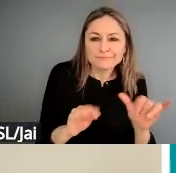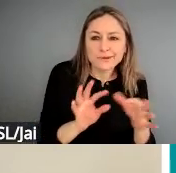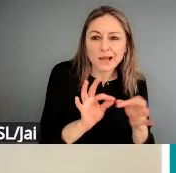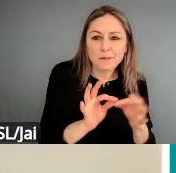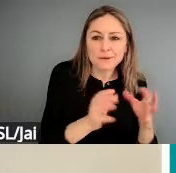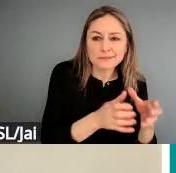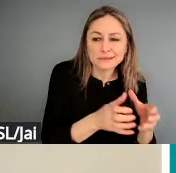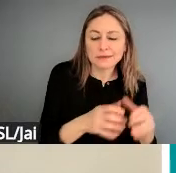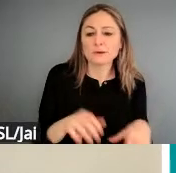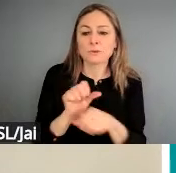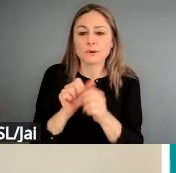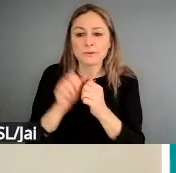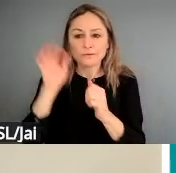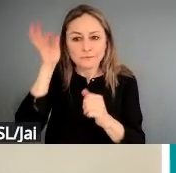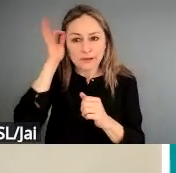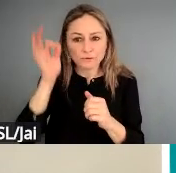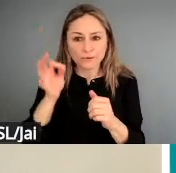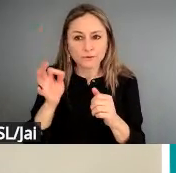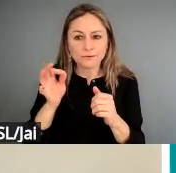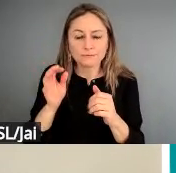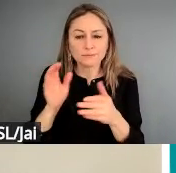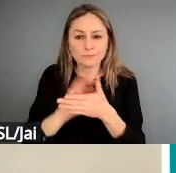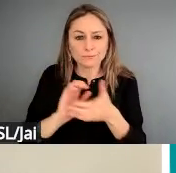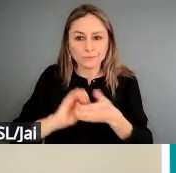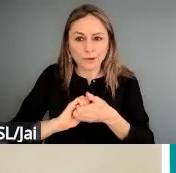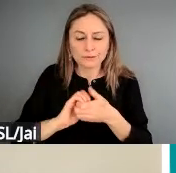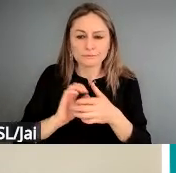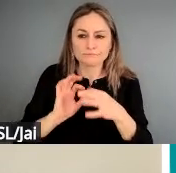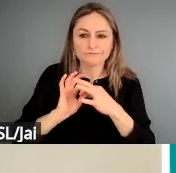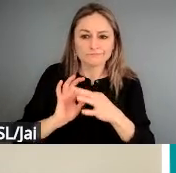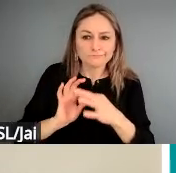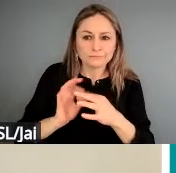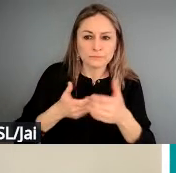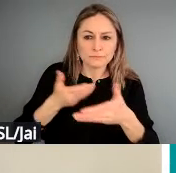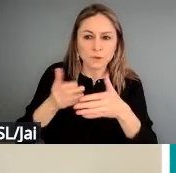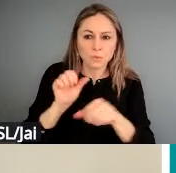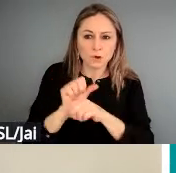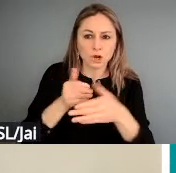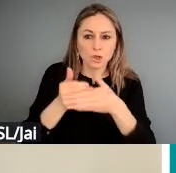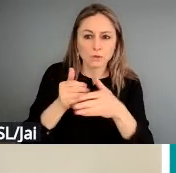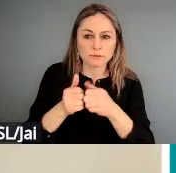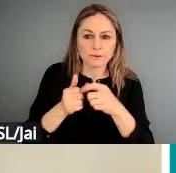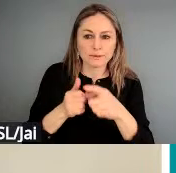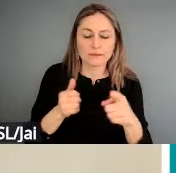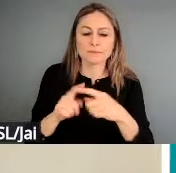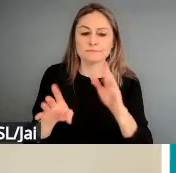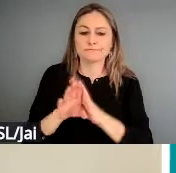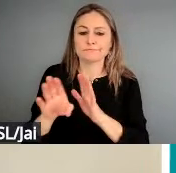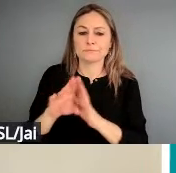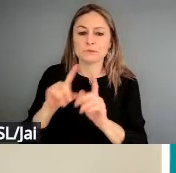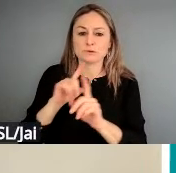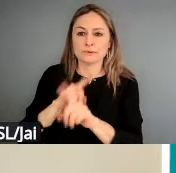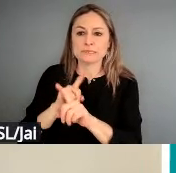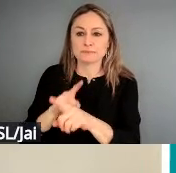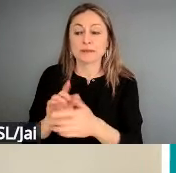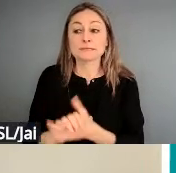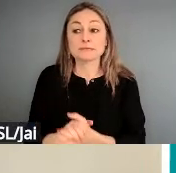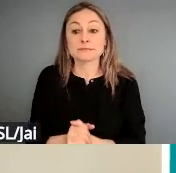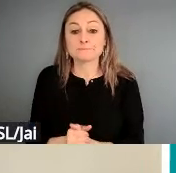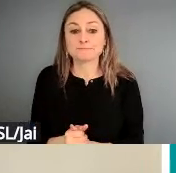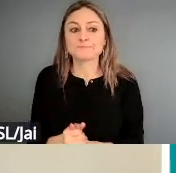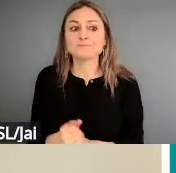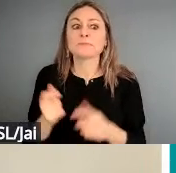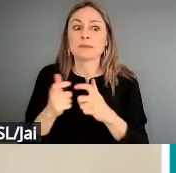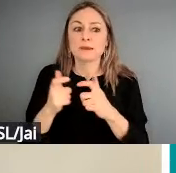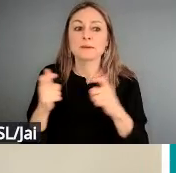partners, coordinating with them very closely to really be working on developing those responses. That's a big amount